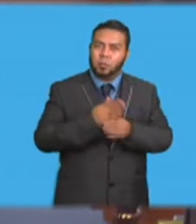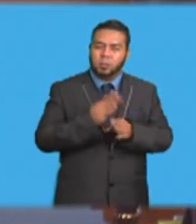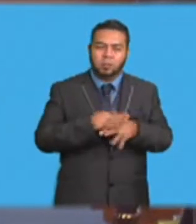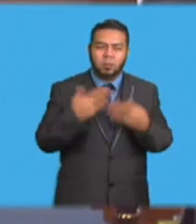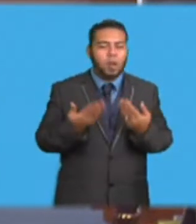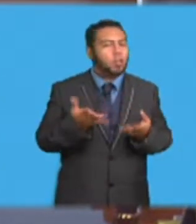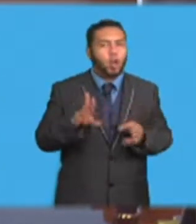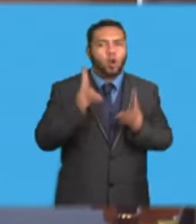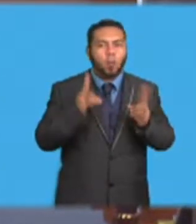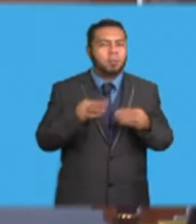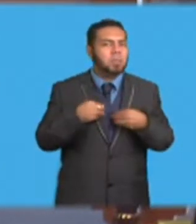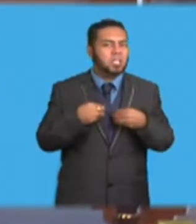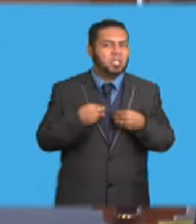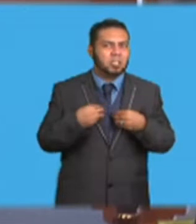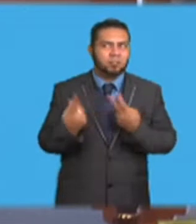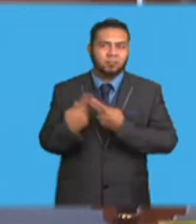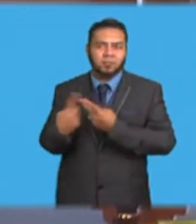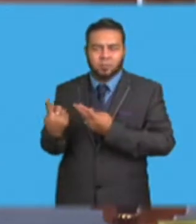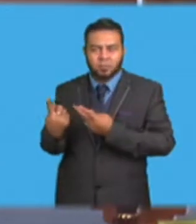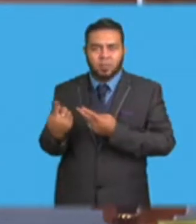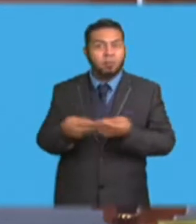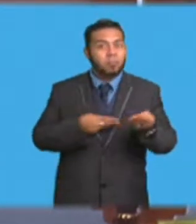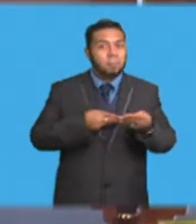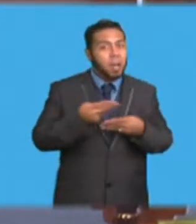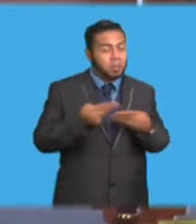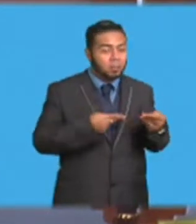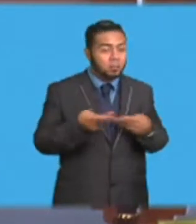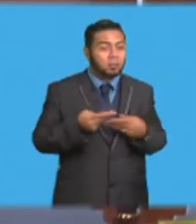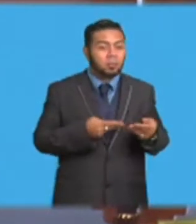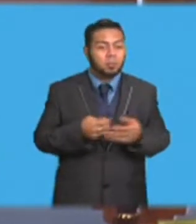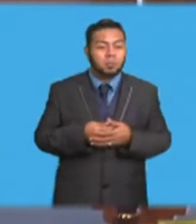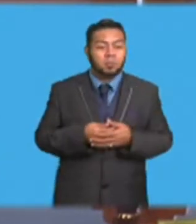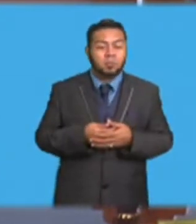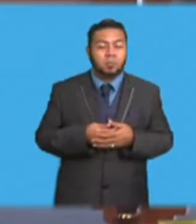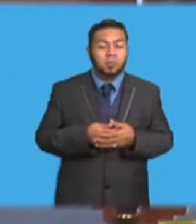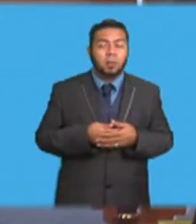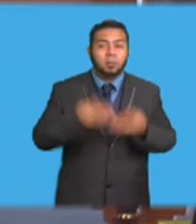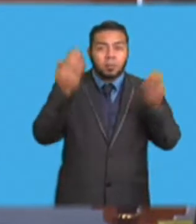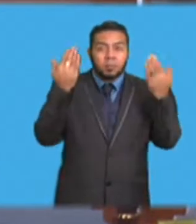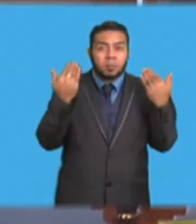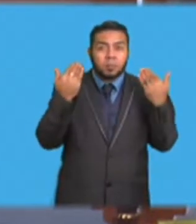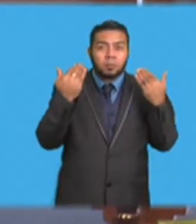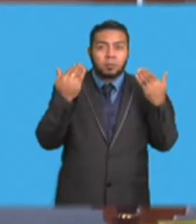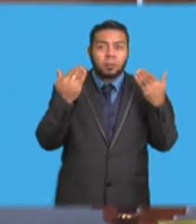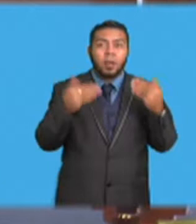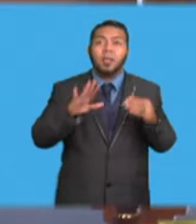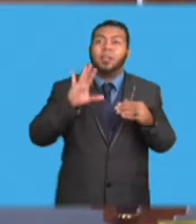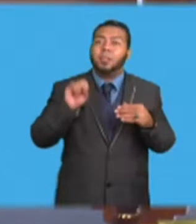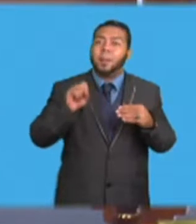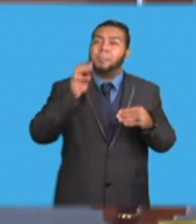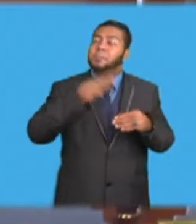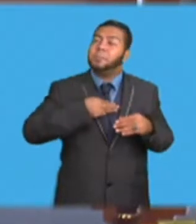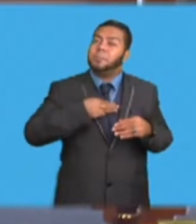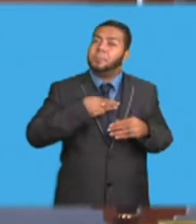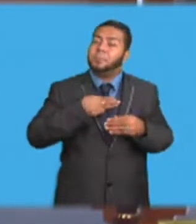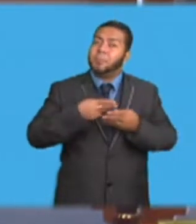normal businesses that's been done in towns and cities. Madam Speaker, the market bylaws